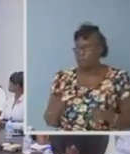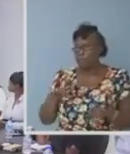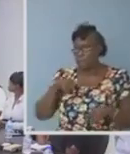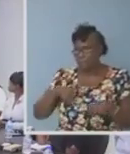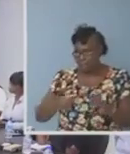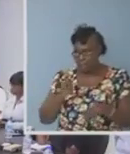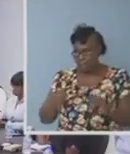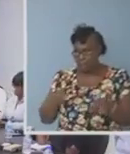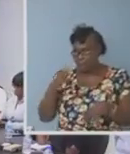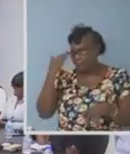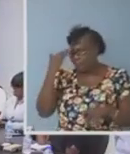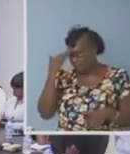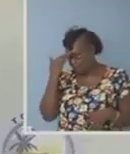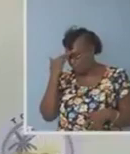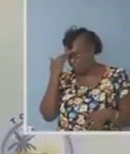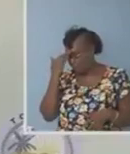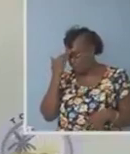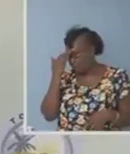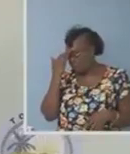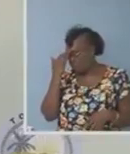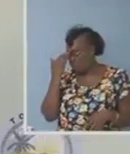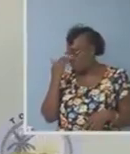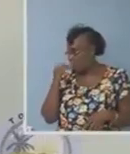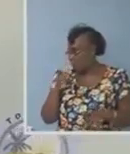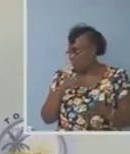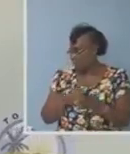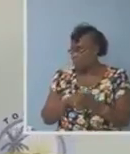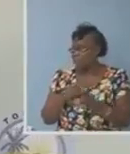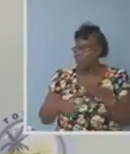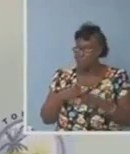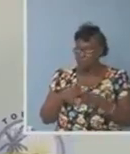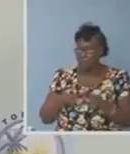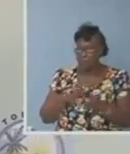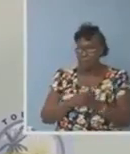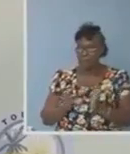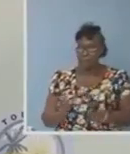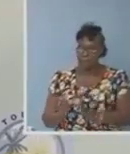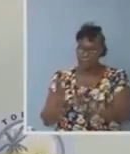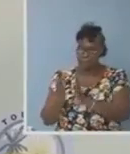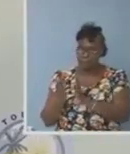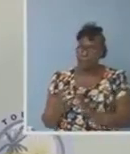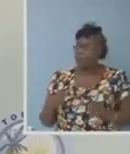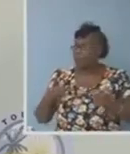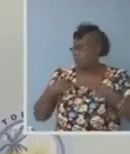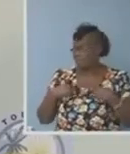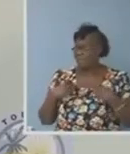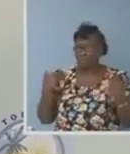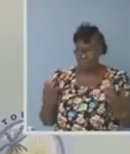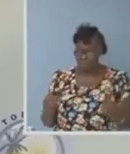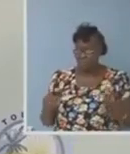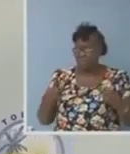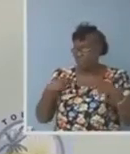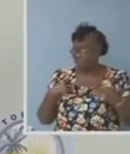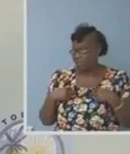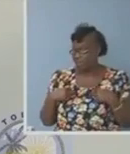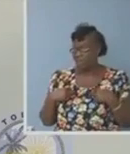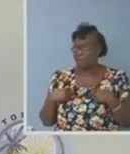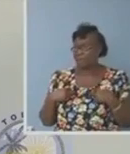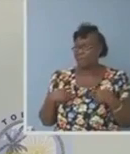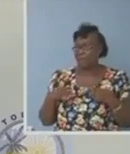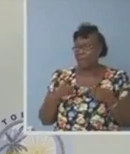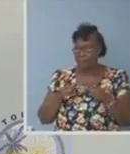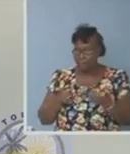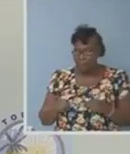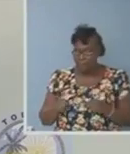want to reinforce that this problem that we face is something that we do have a measure of control of if we